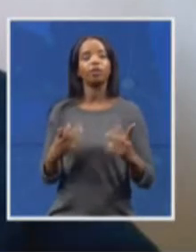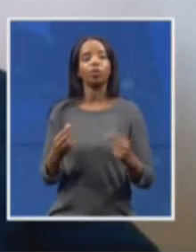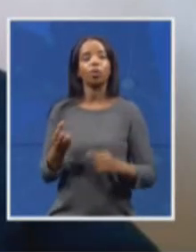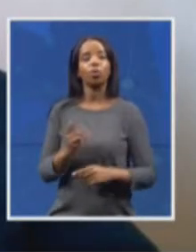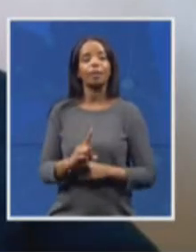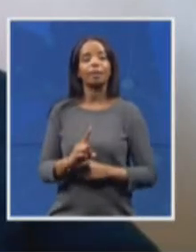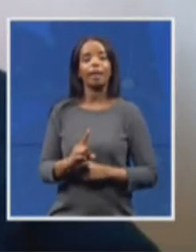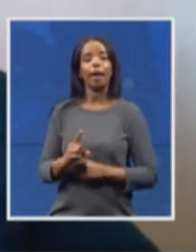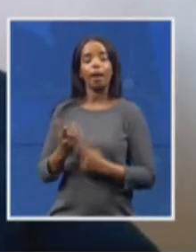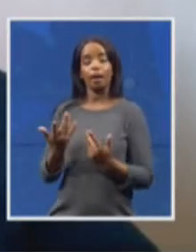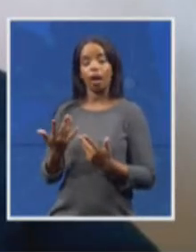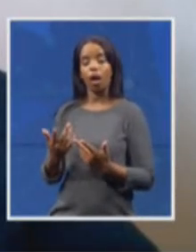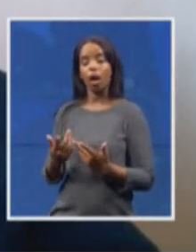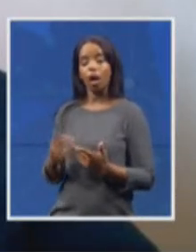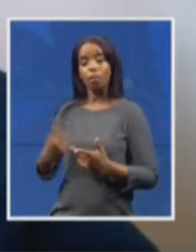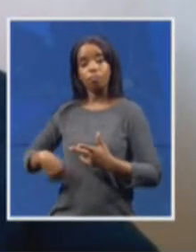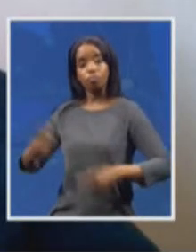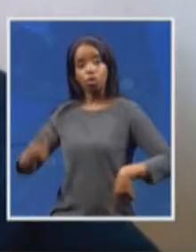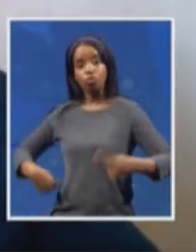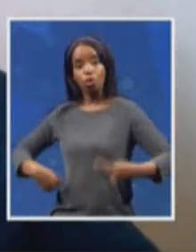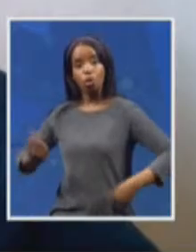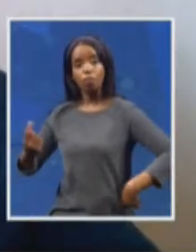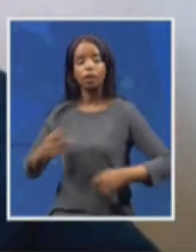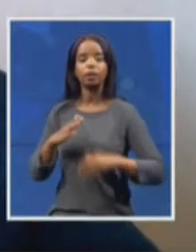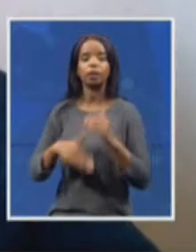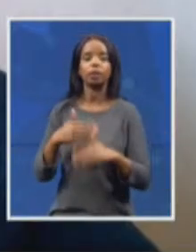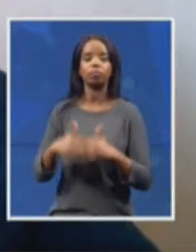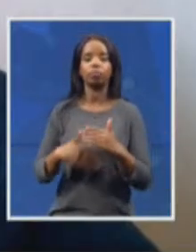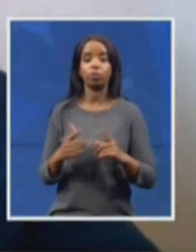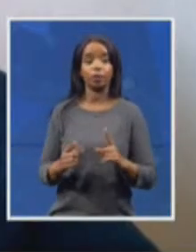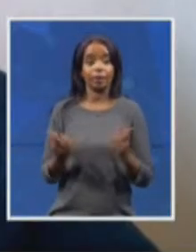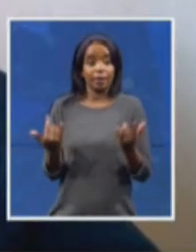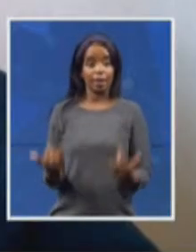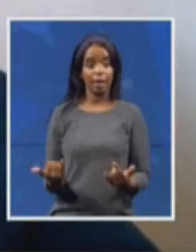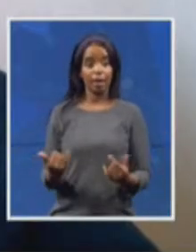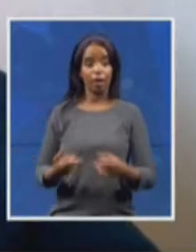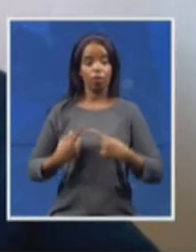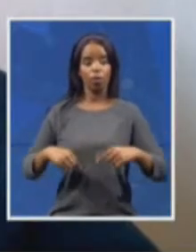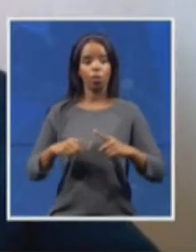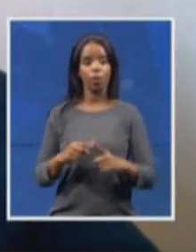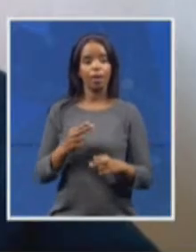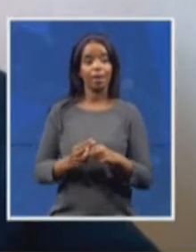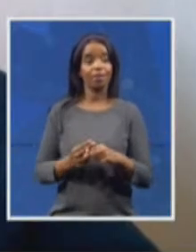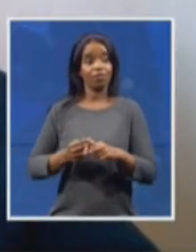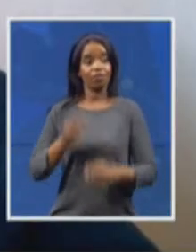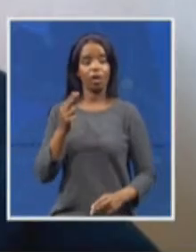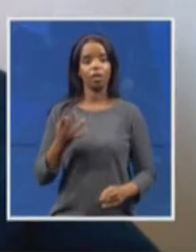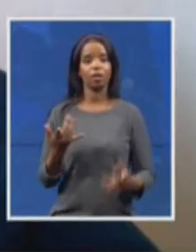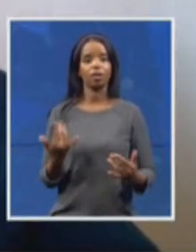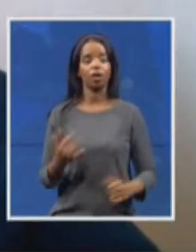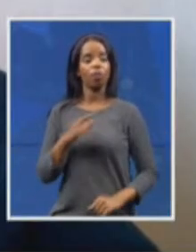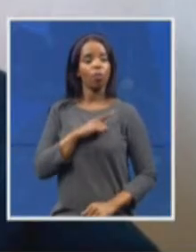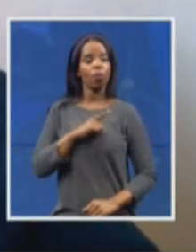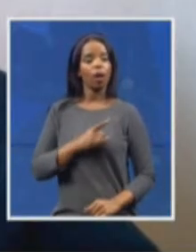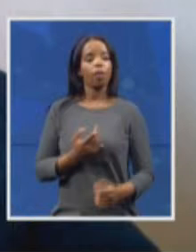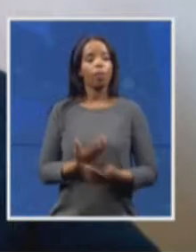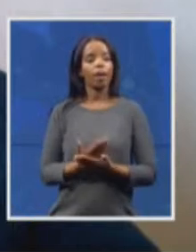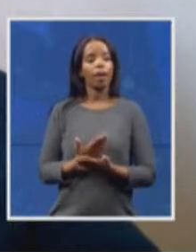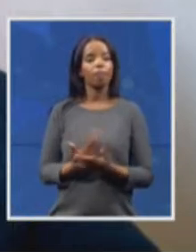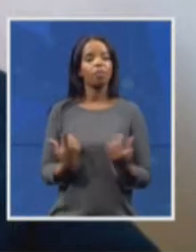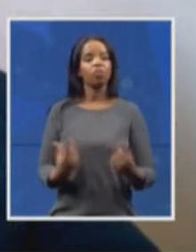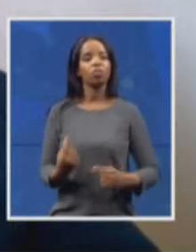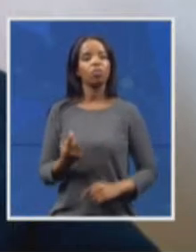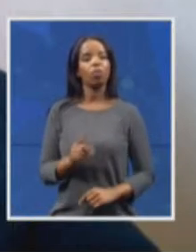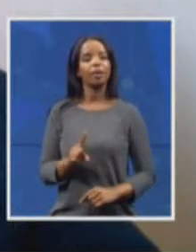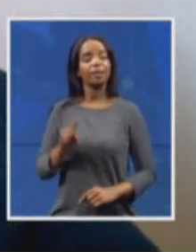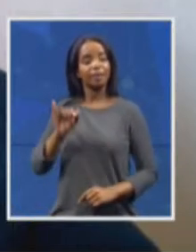the final throes of being able to prepare that submission to the market, and